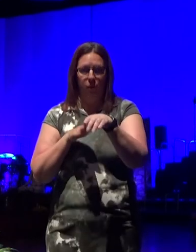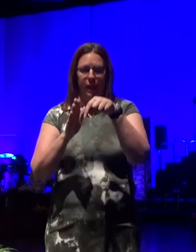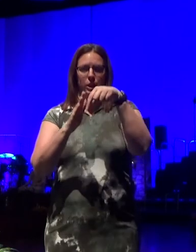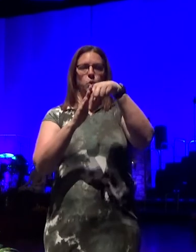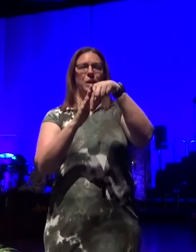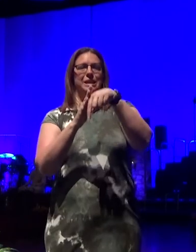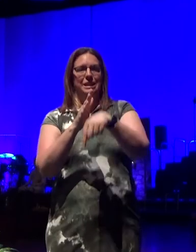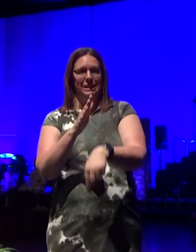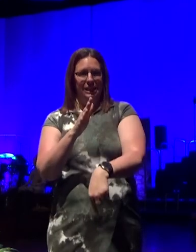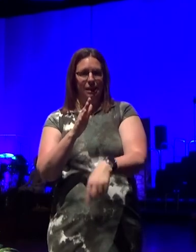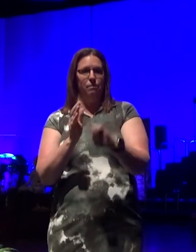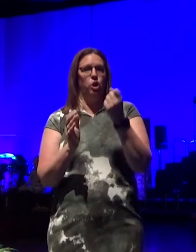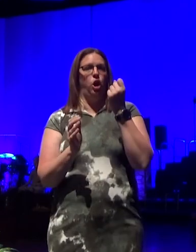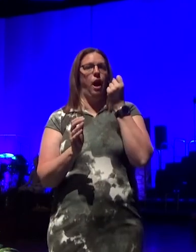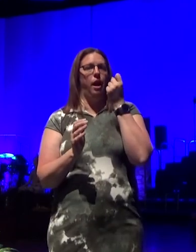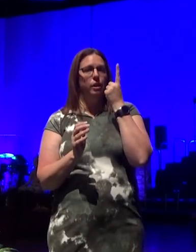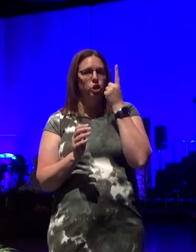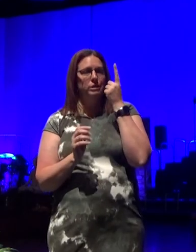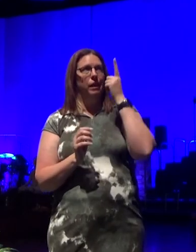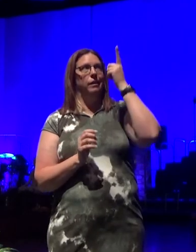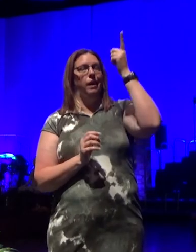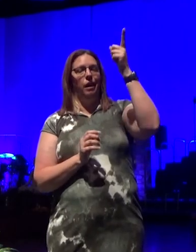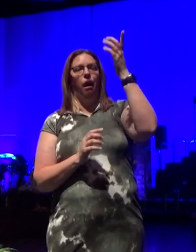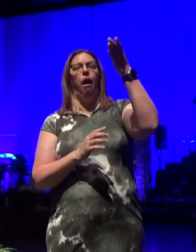that there is a divine presence